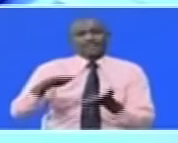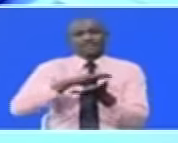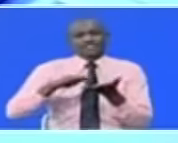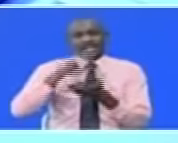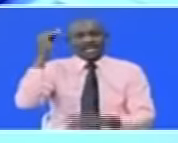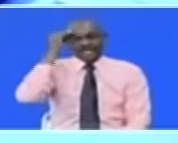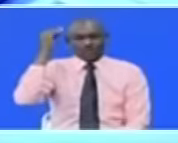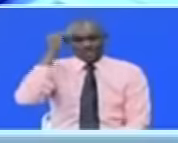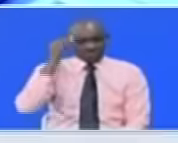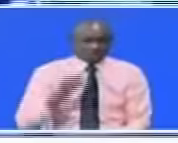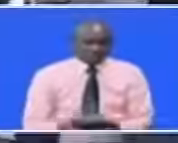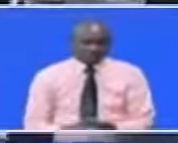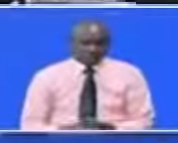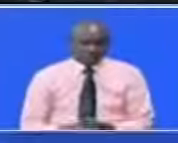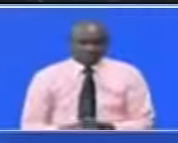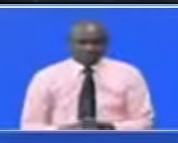education.